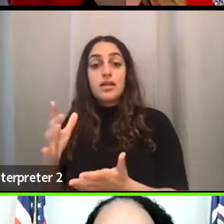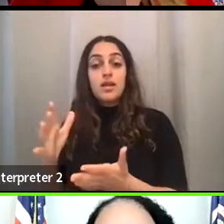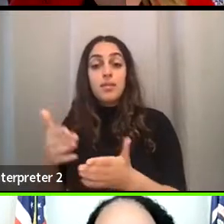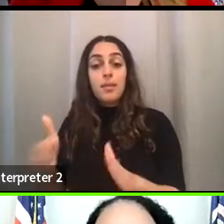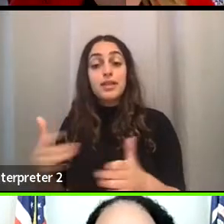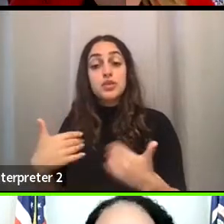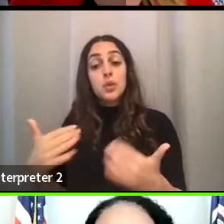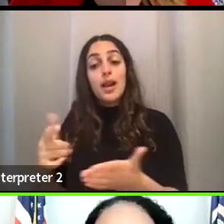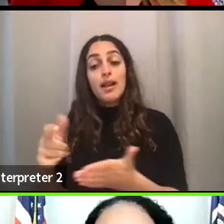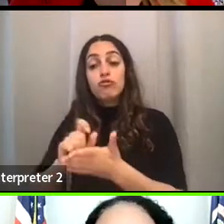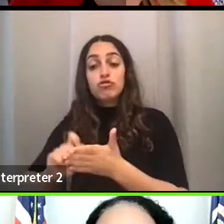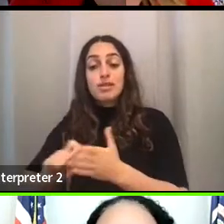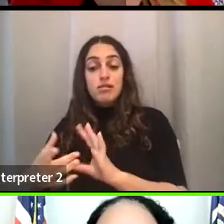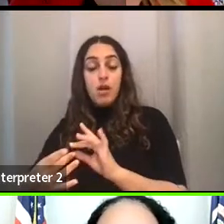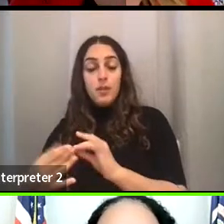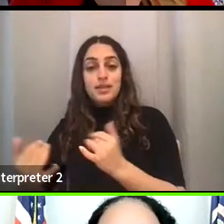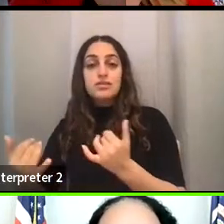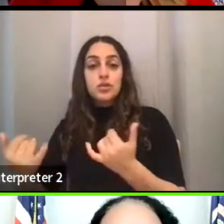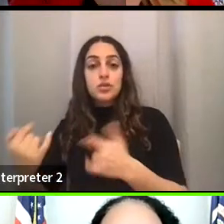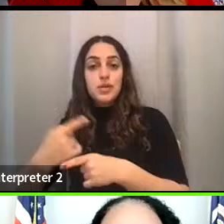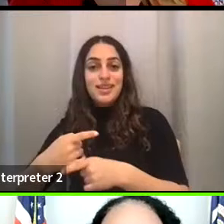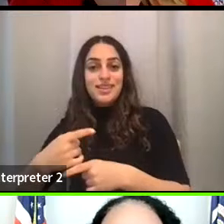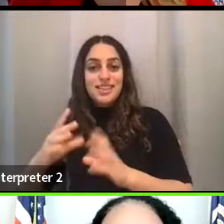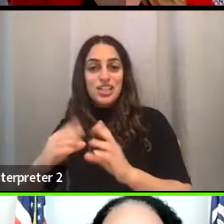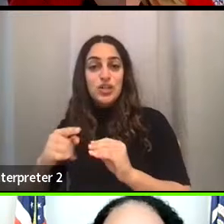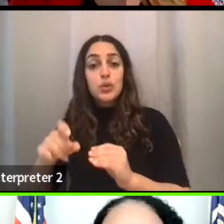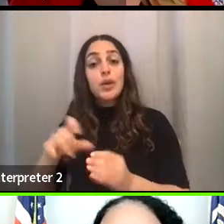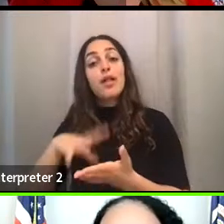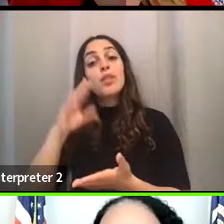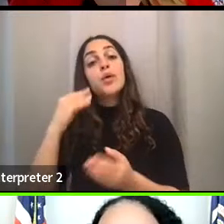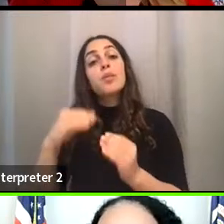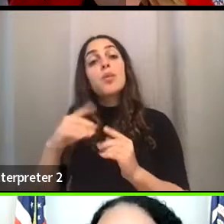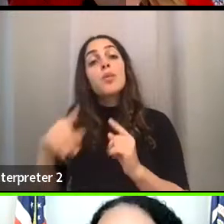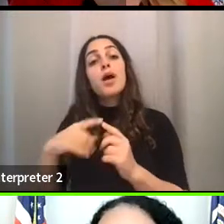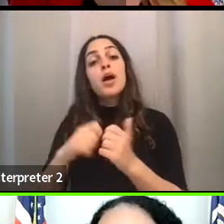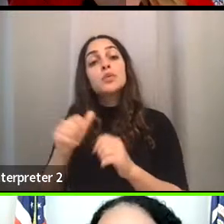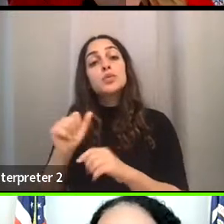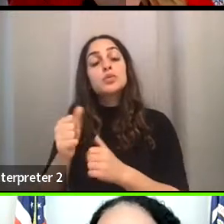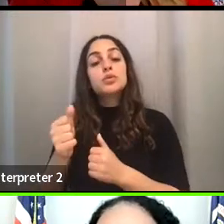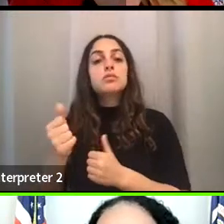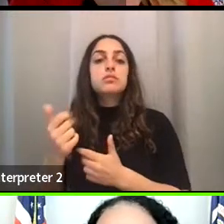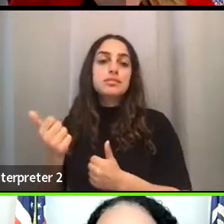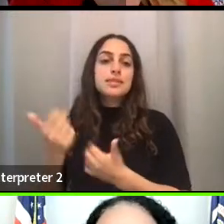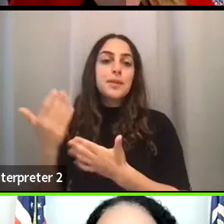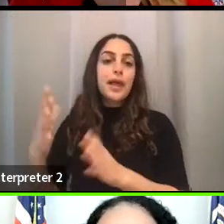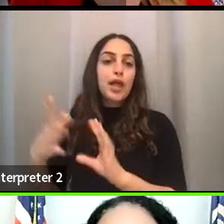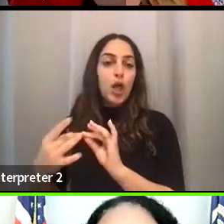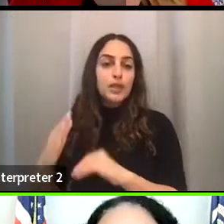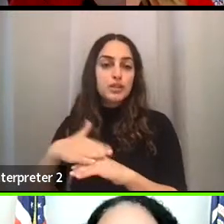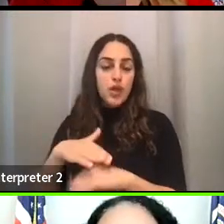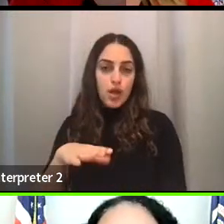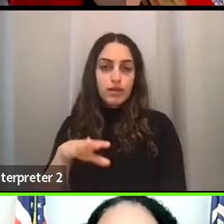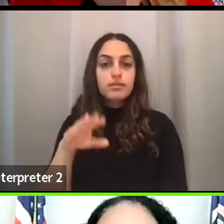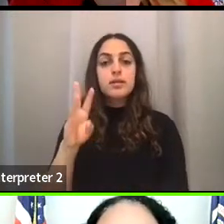on the subject of today's hearing you can learn more about how to submit comments on our website www.eeoc.gov